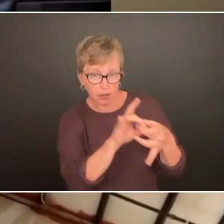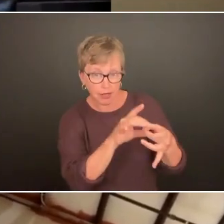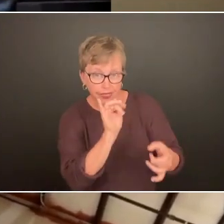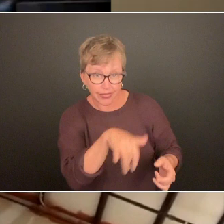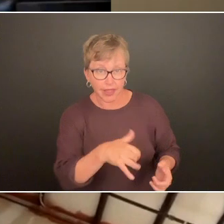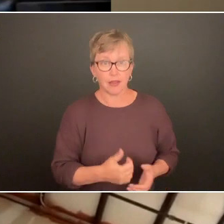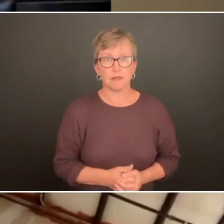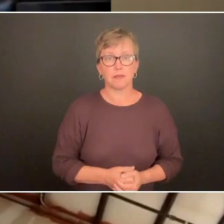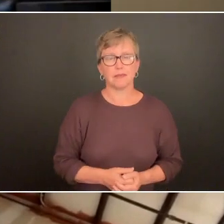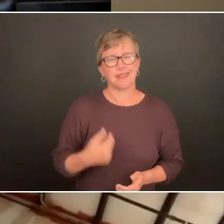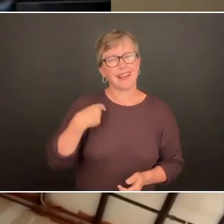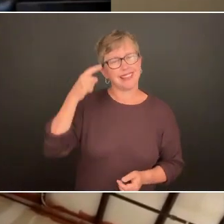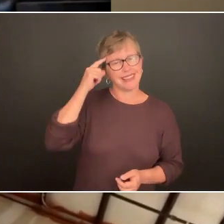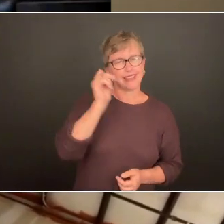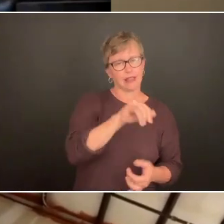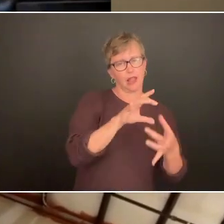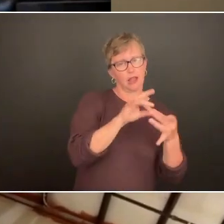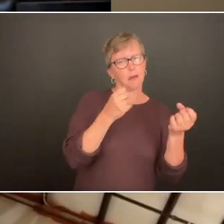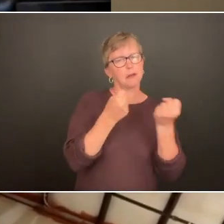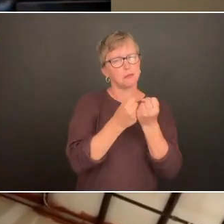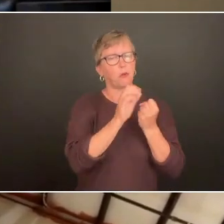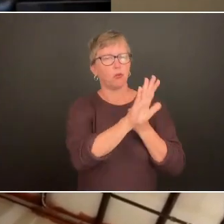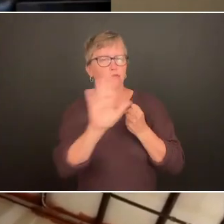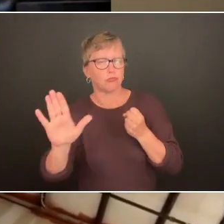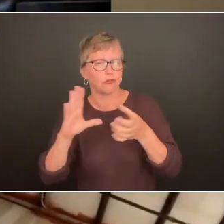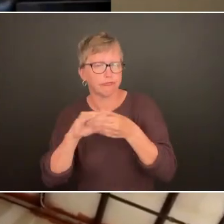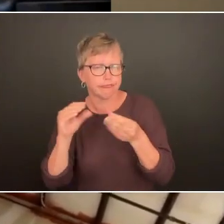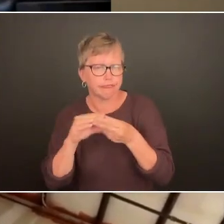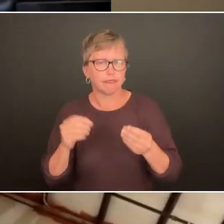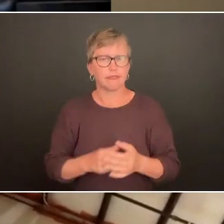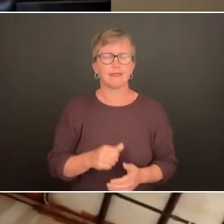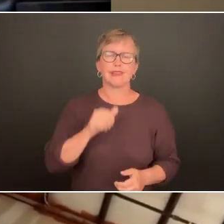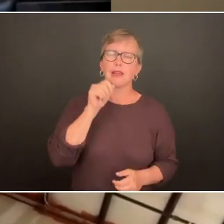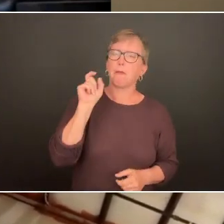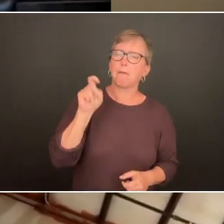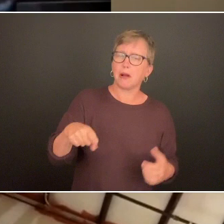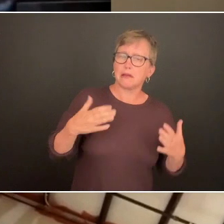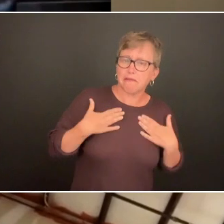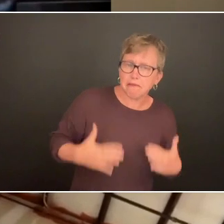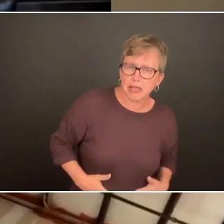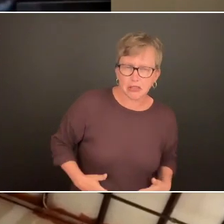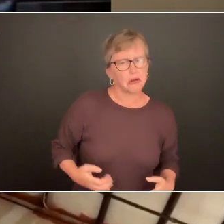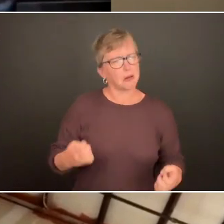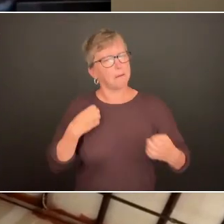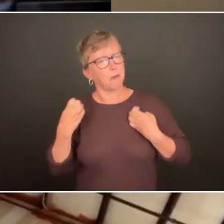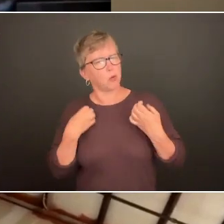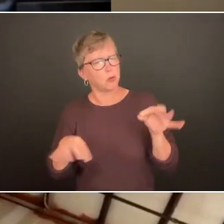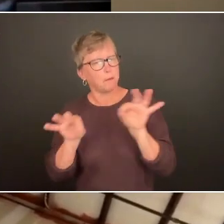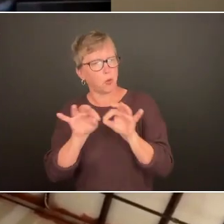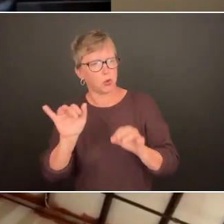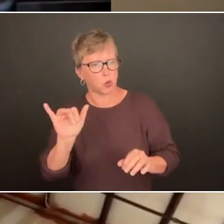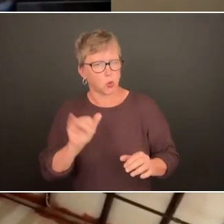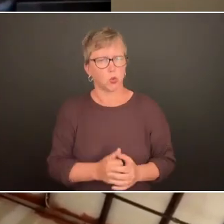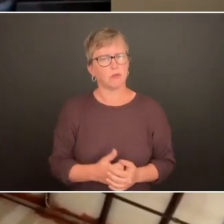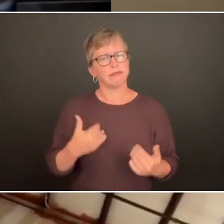have any comments off of that? I mean, I think it reinforces what both of you said. It's not just the